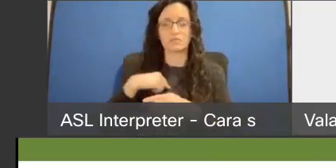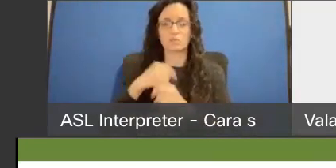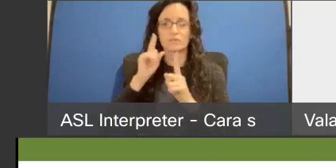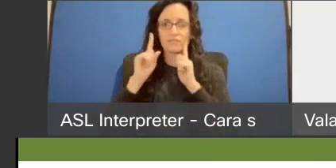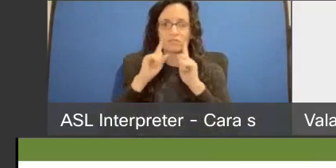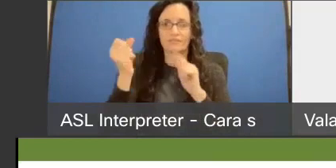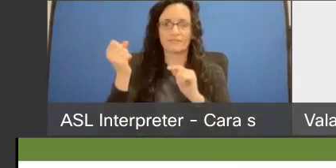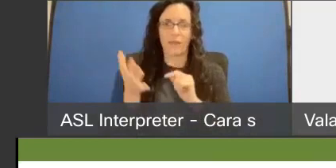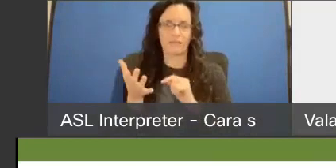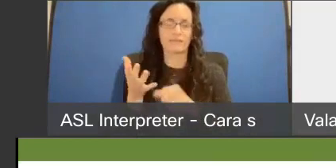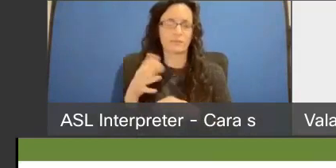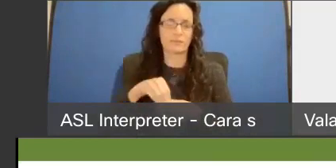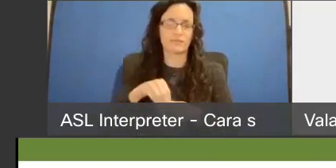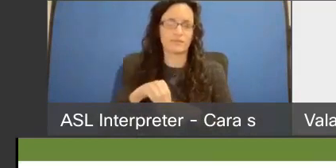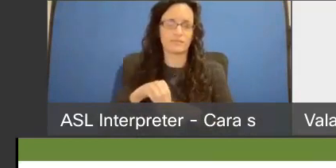rates of